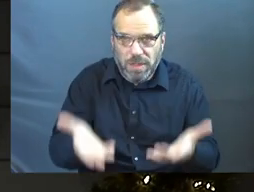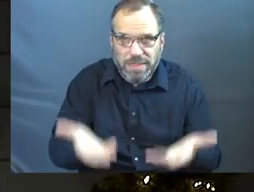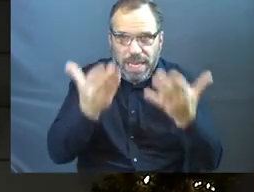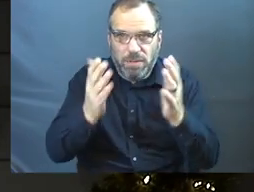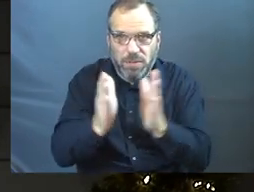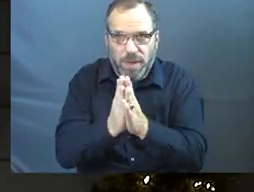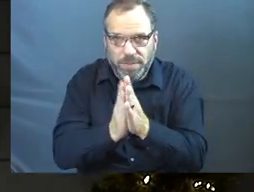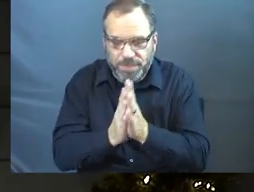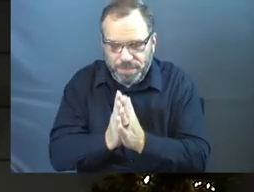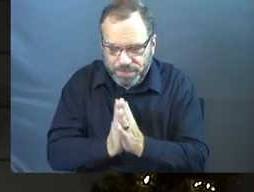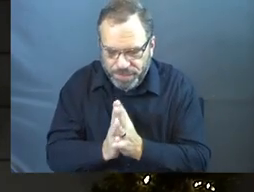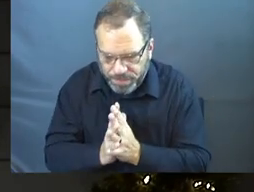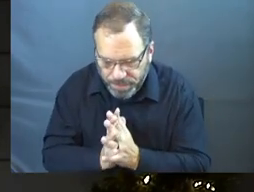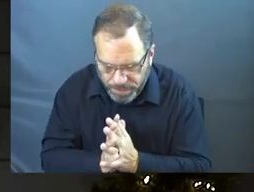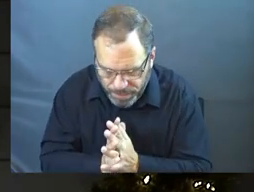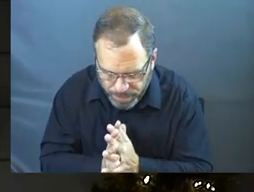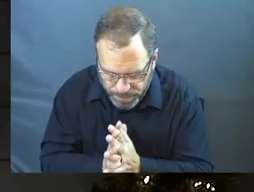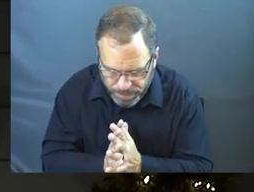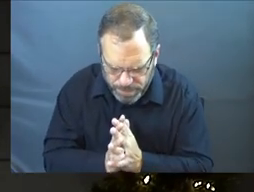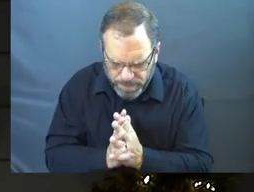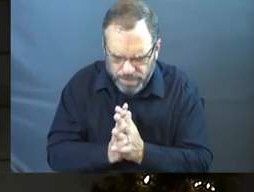We're going to pray.